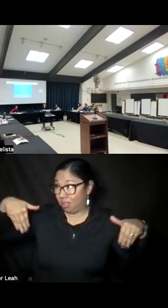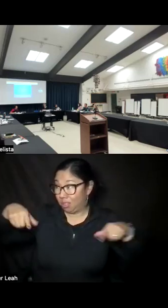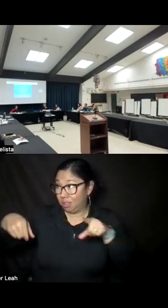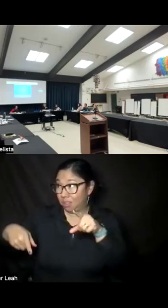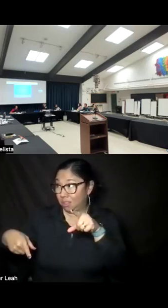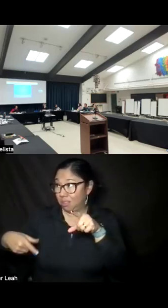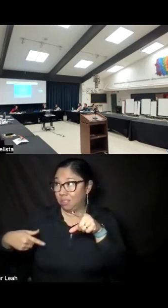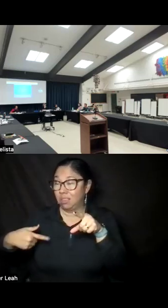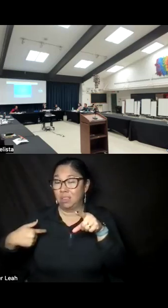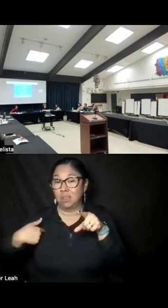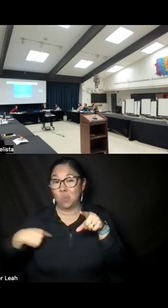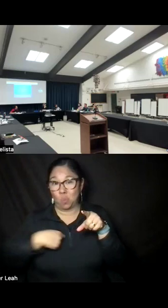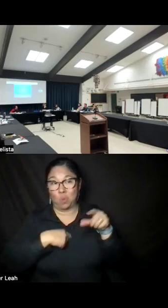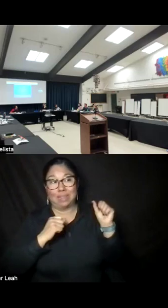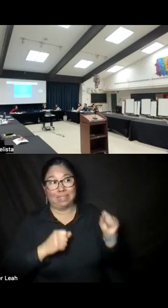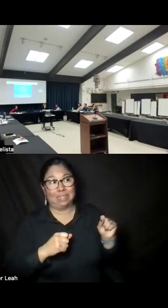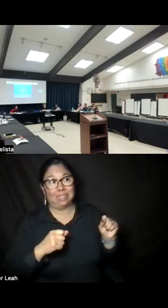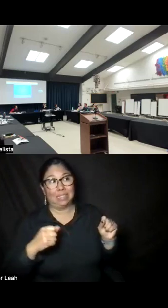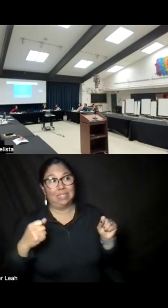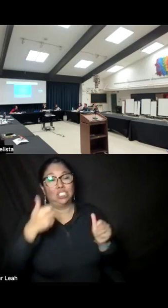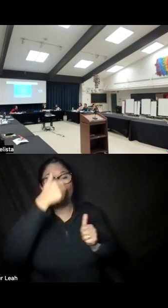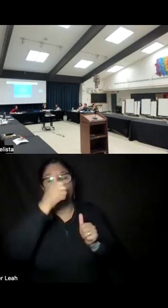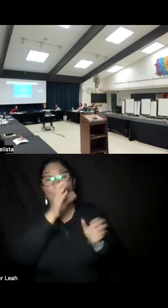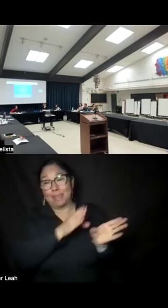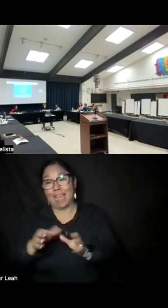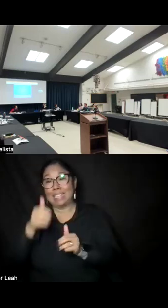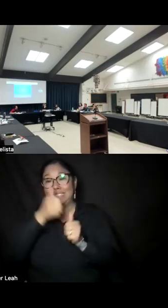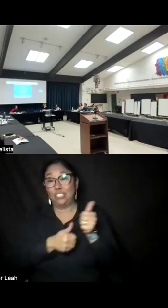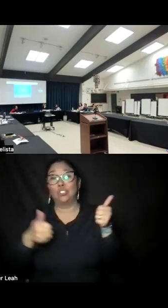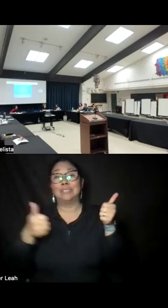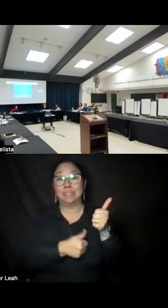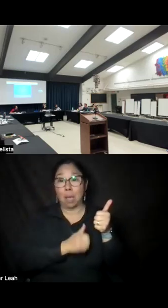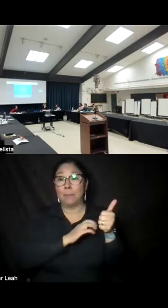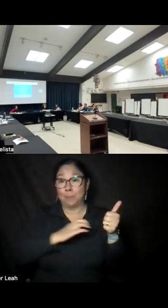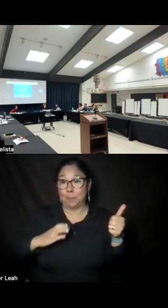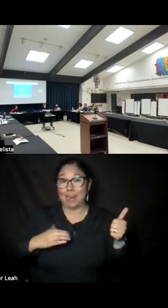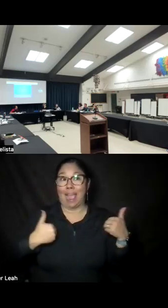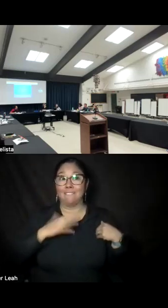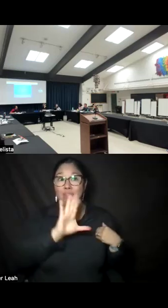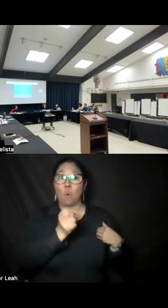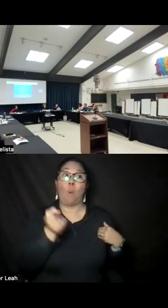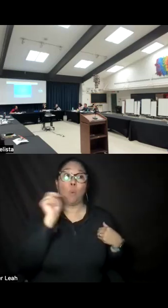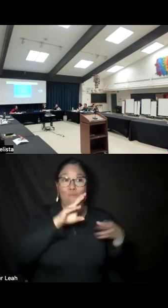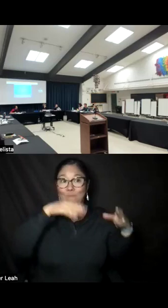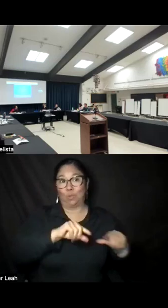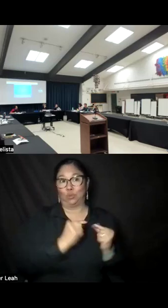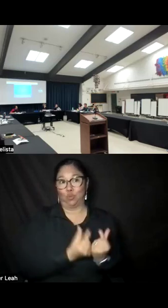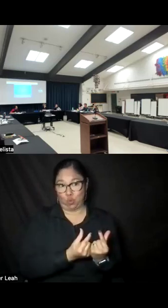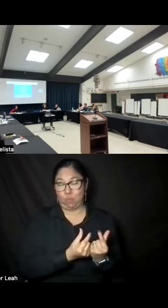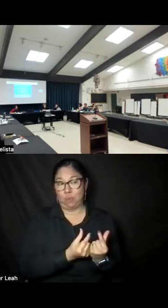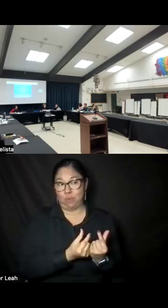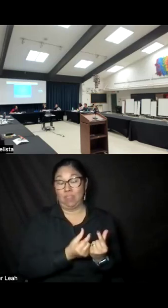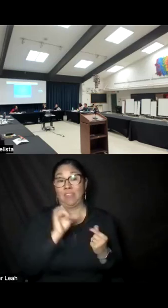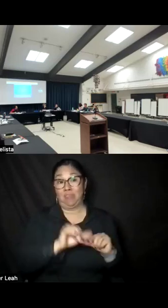We could probably. So the plan is that each subcommittee has a focus group assigned